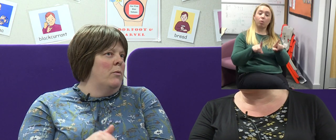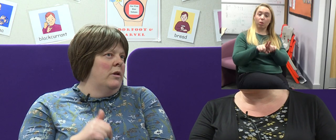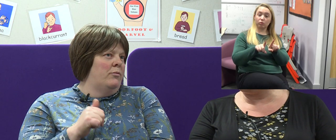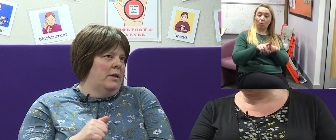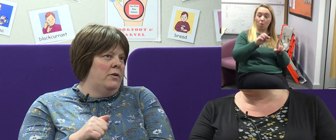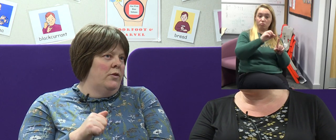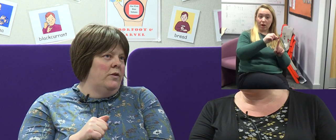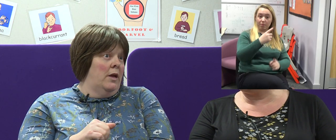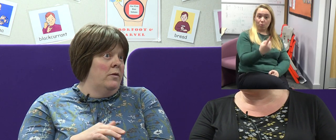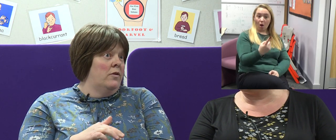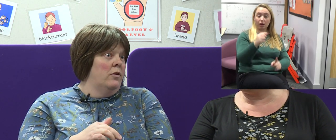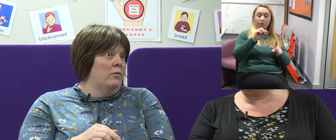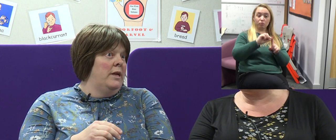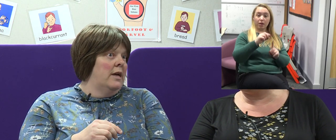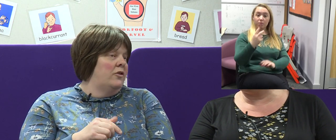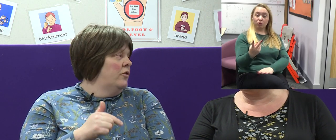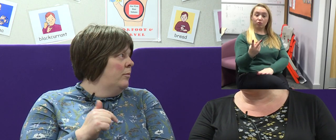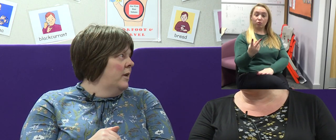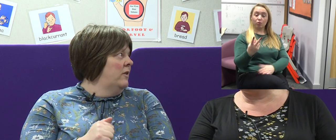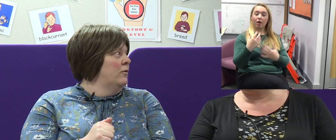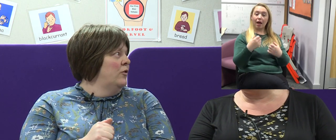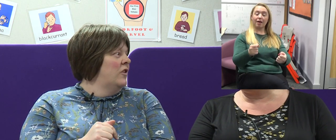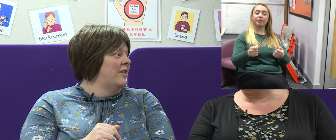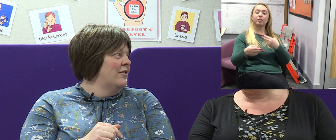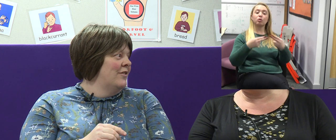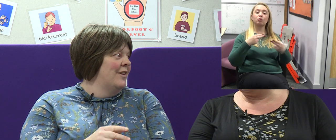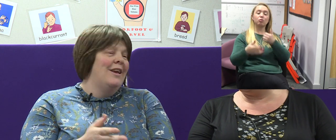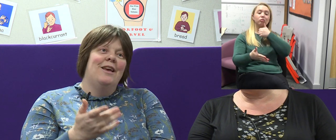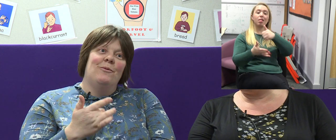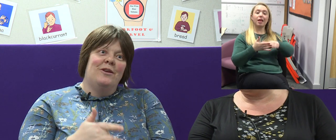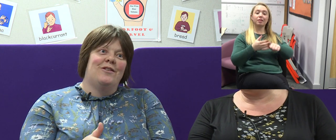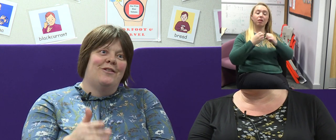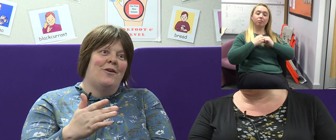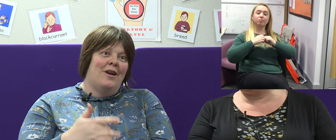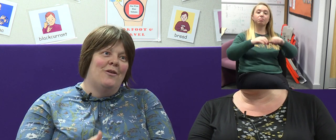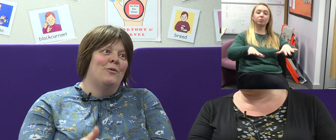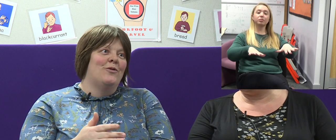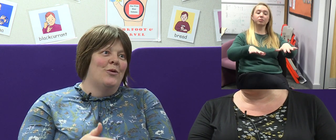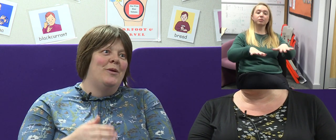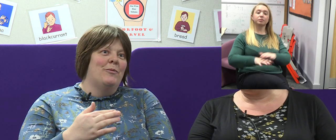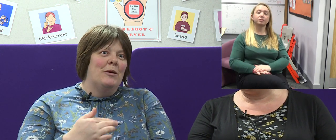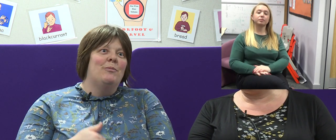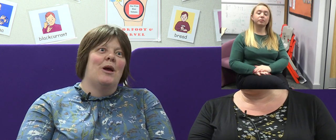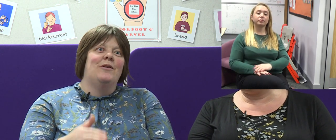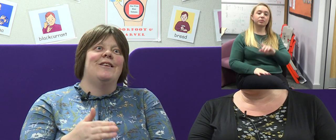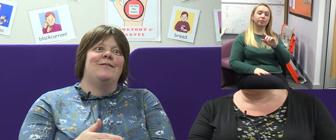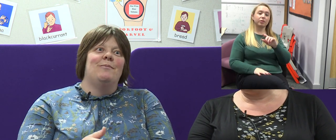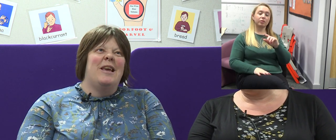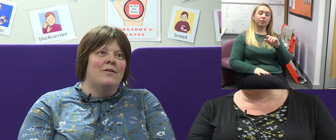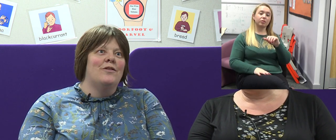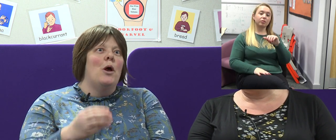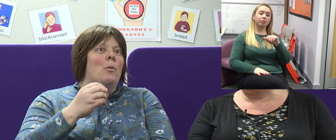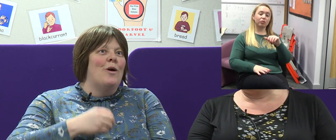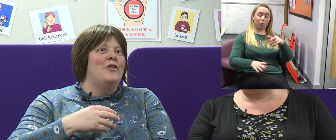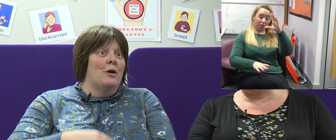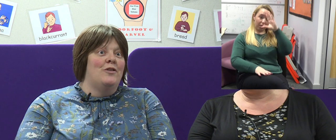Primary 1 and Primary 2, down the school, we issue parental newsletters. We put out the